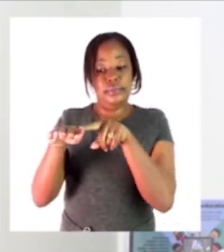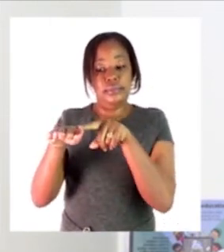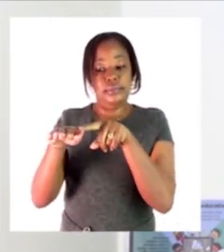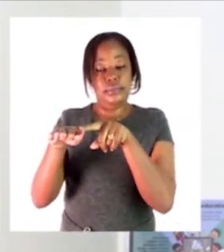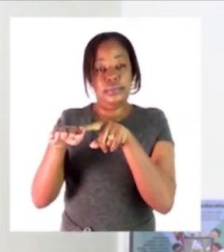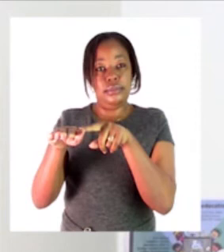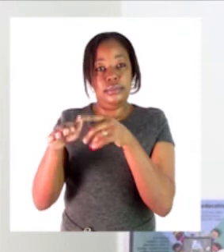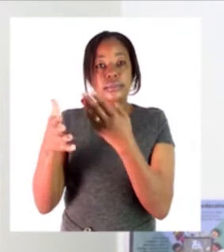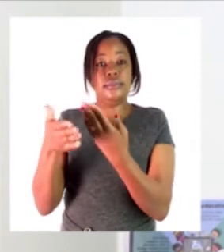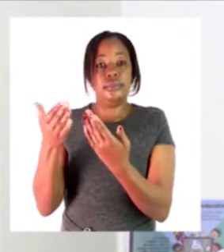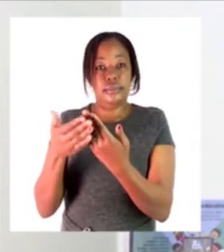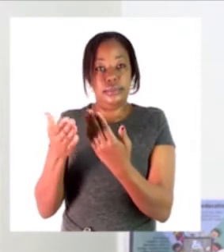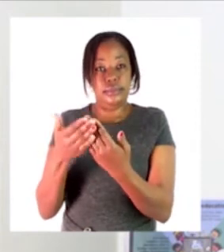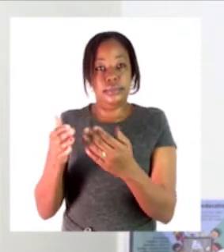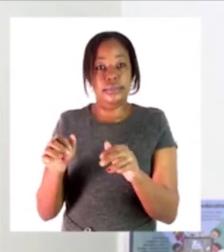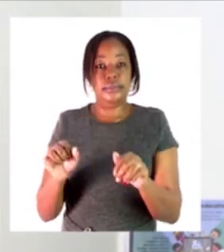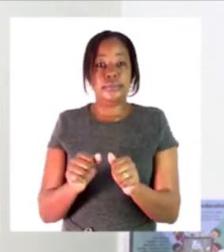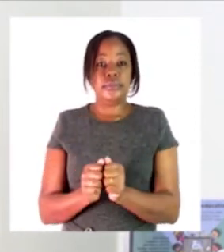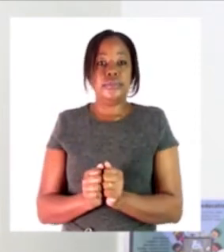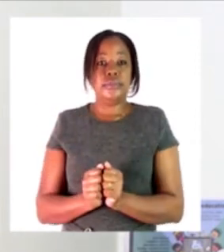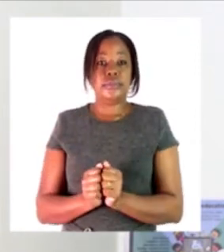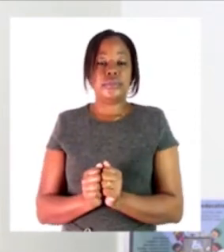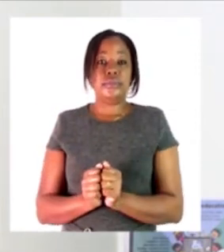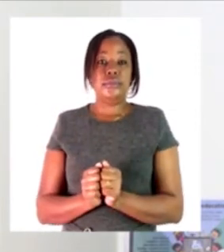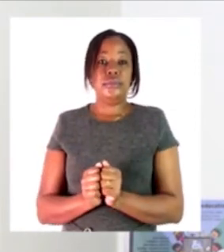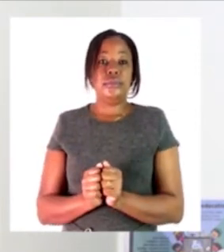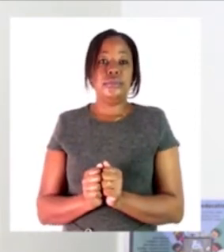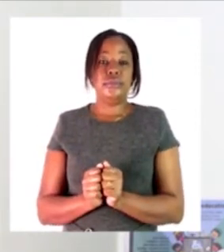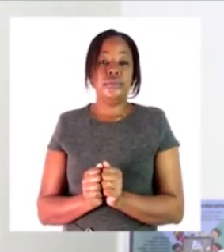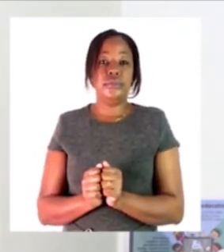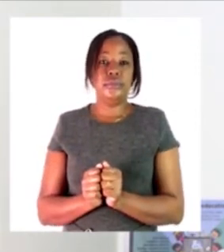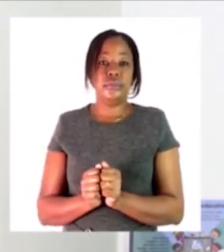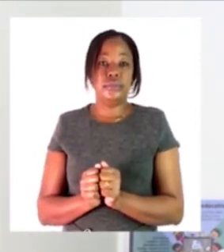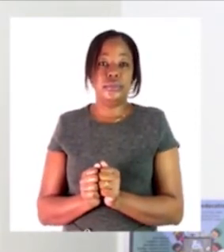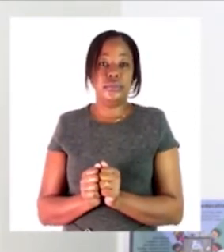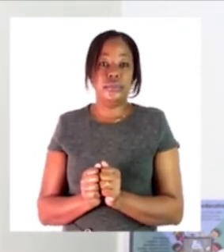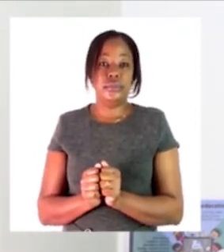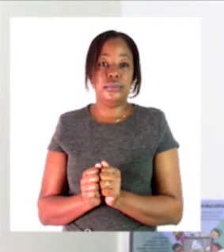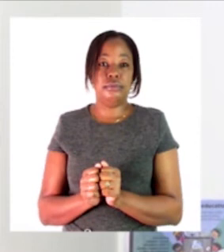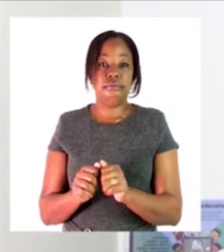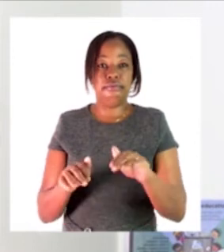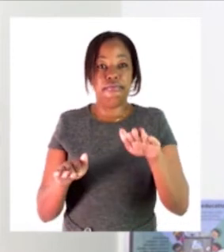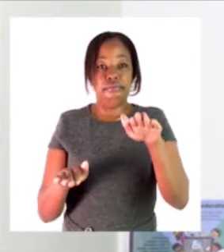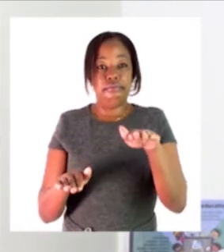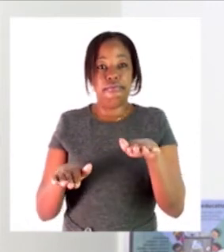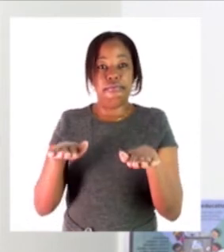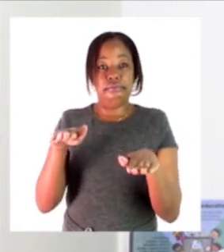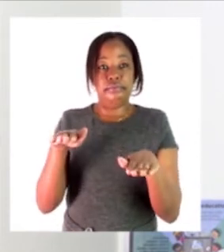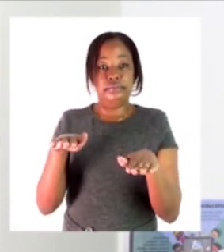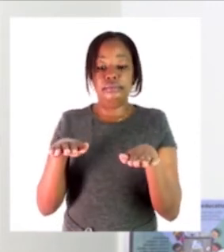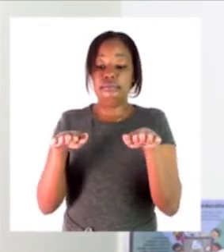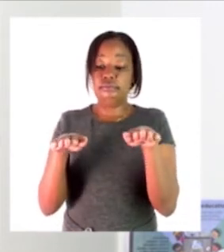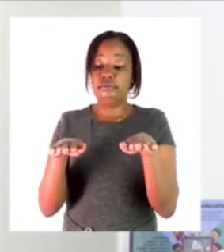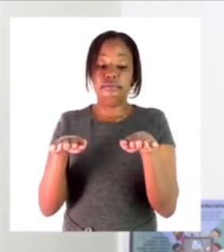you have to compare all the scales there. And the other one is up the other side. So the side which is up, meaning it